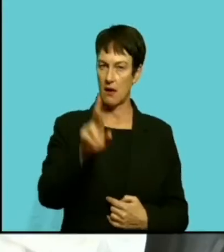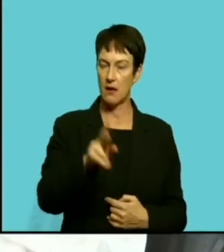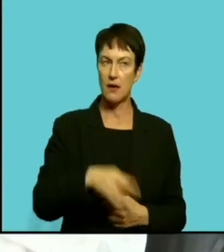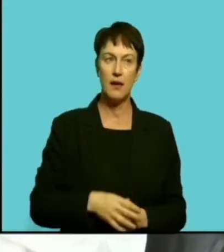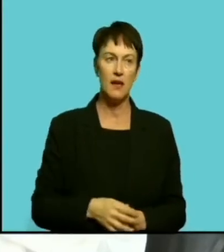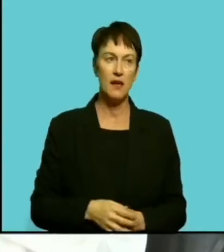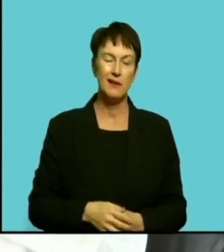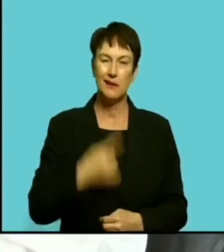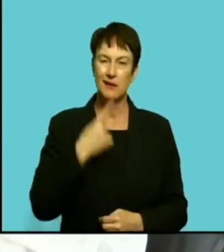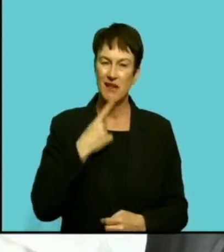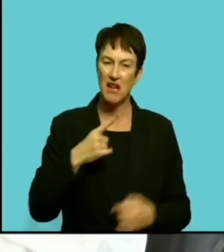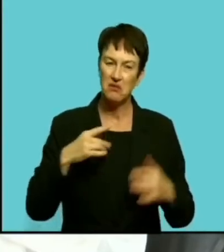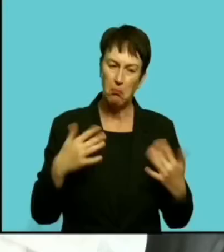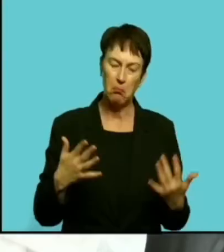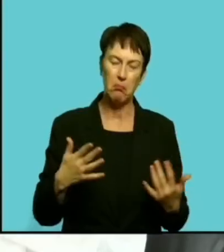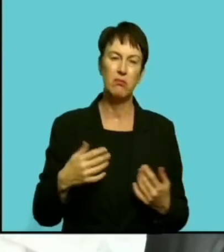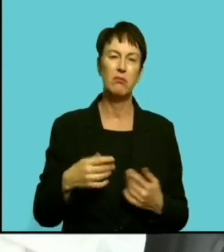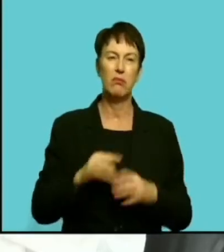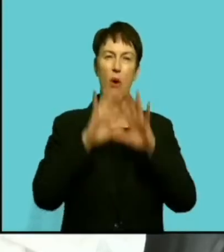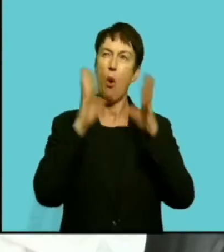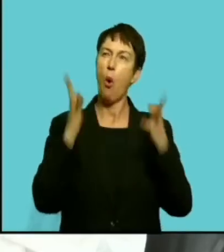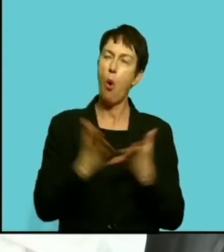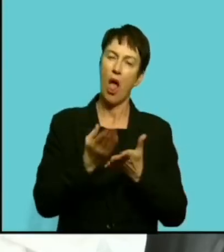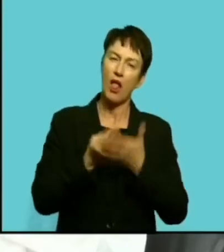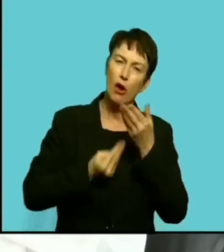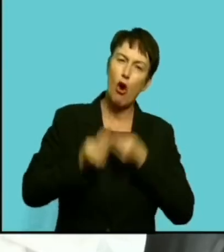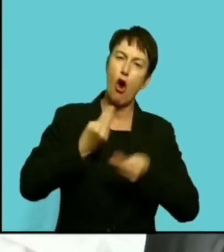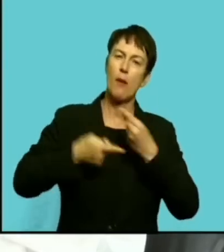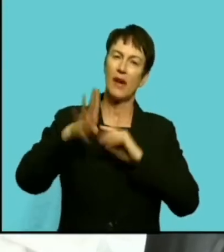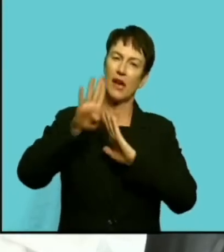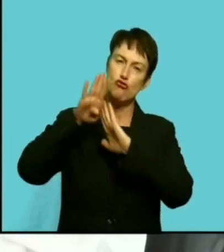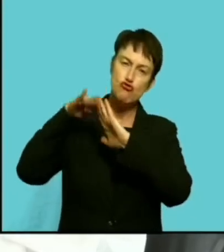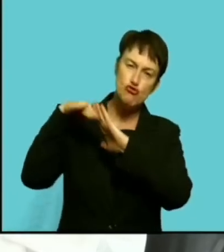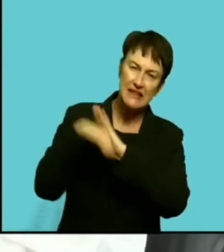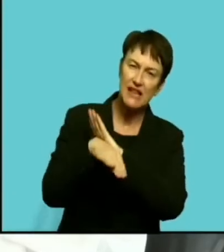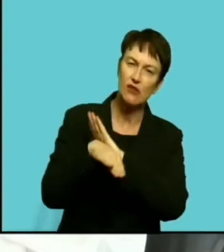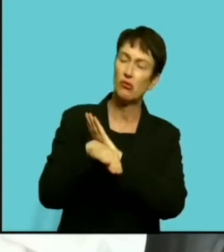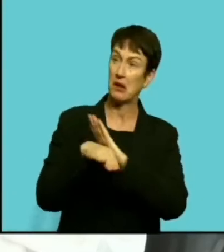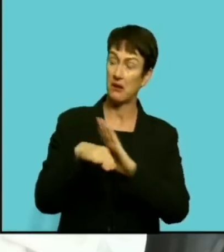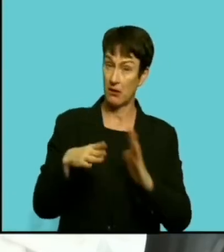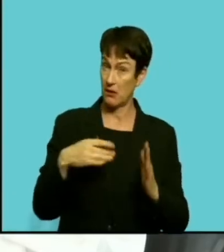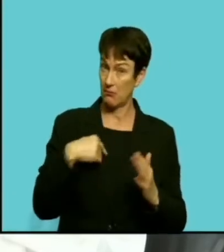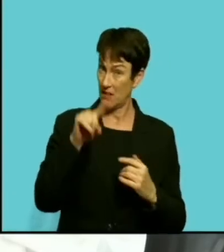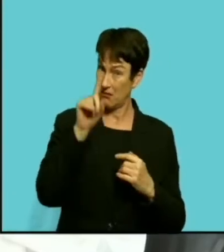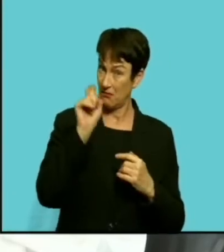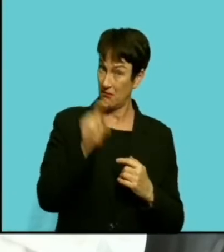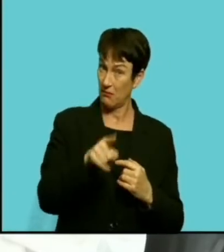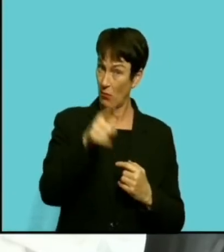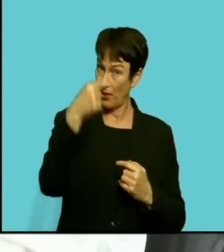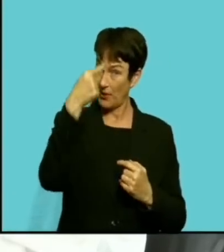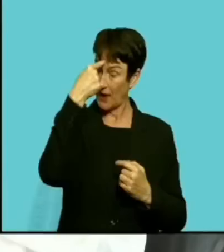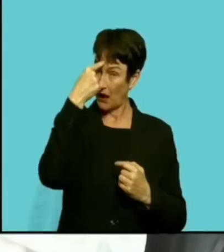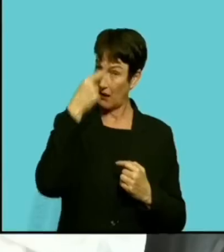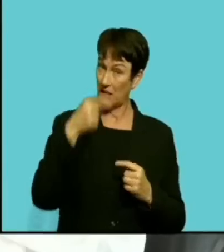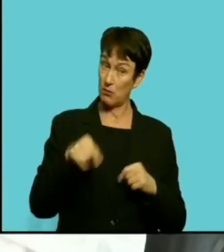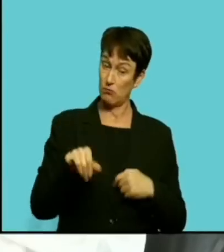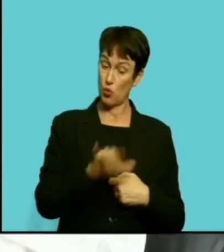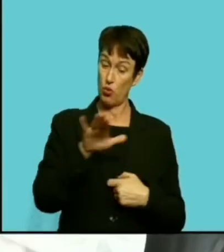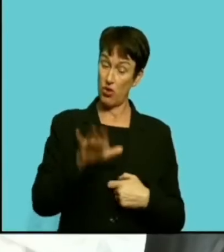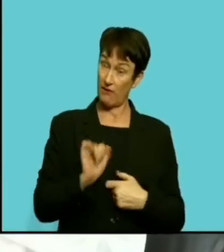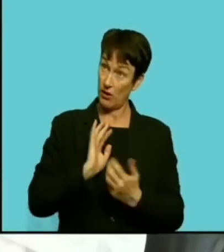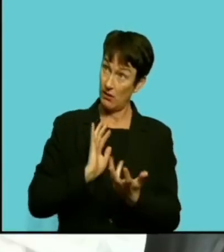and recession in the global economy. Can the Governor comment on the two, and which scenario is more probable for South